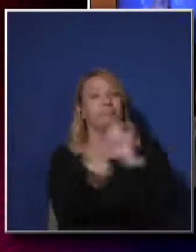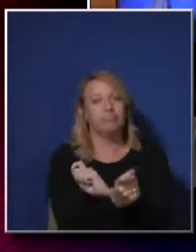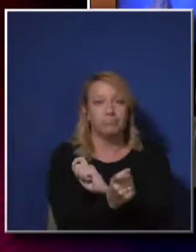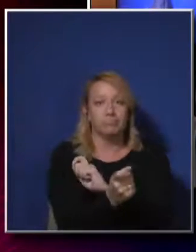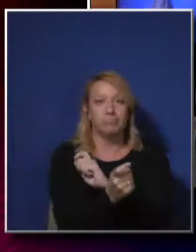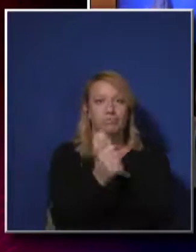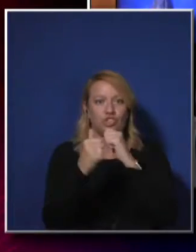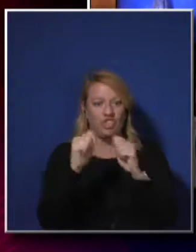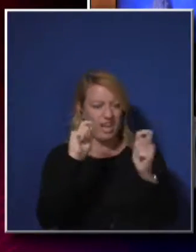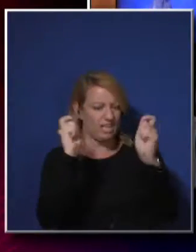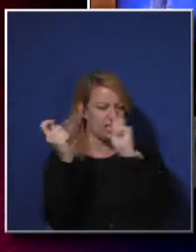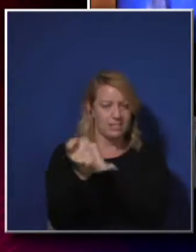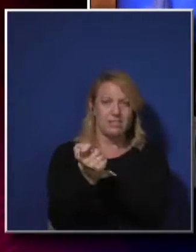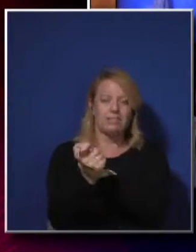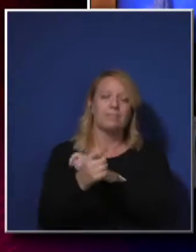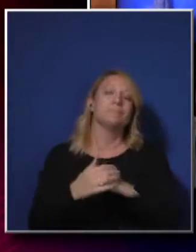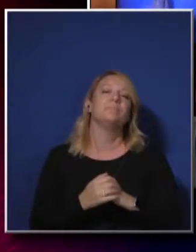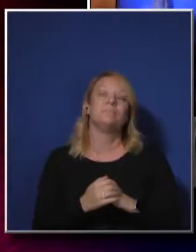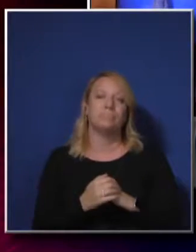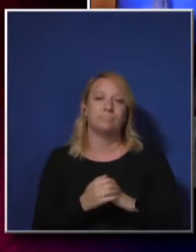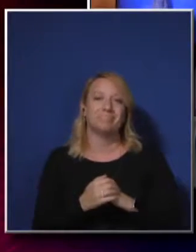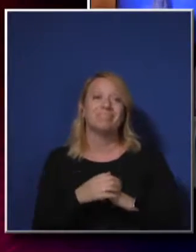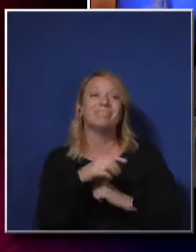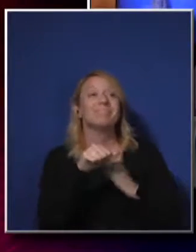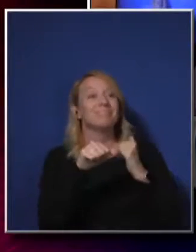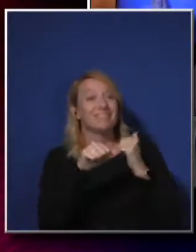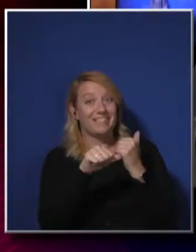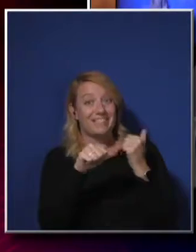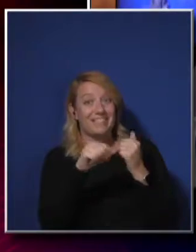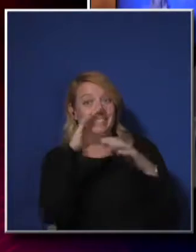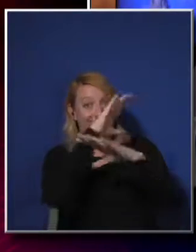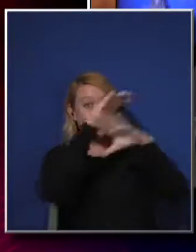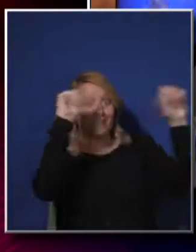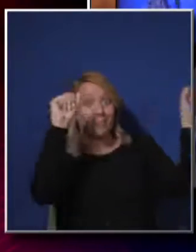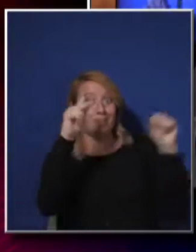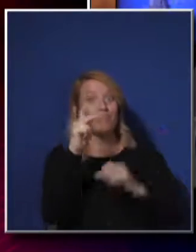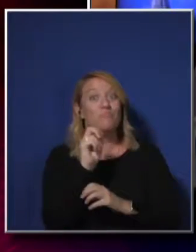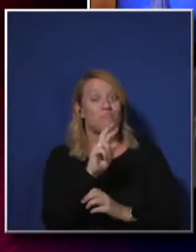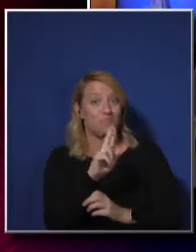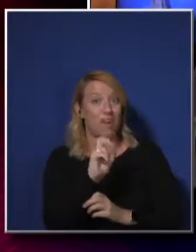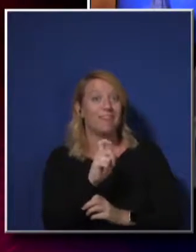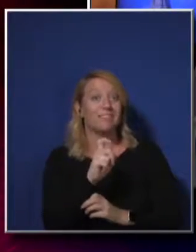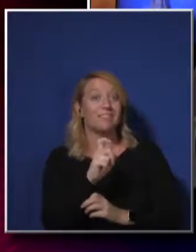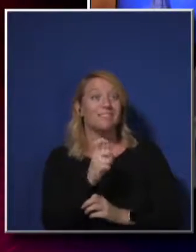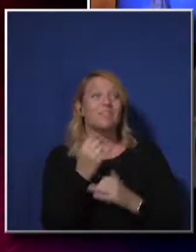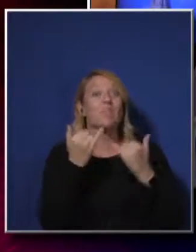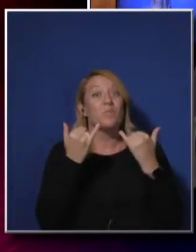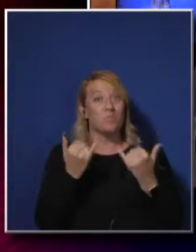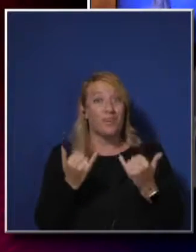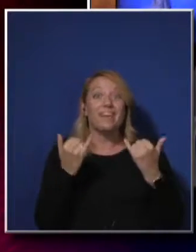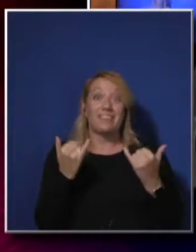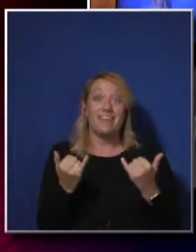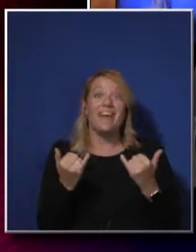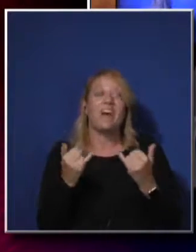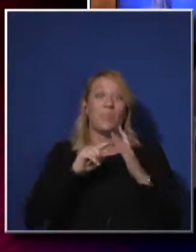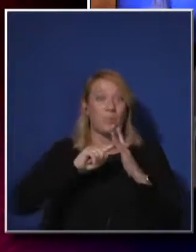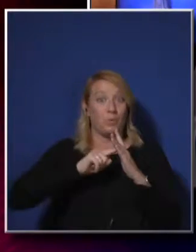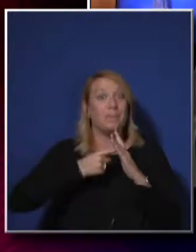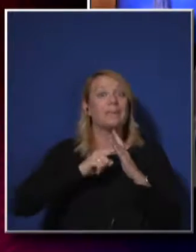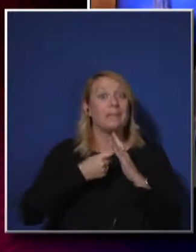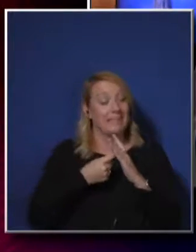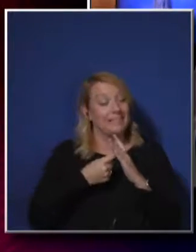As you've heard from Assistant Superintendent Rex, we are right now beginning